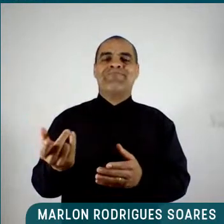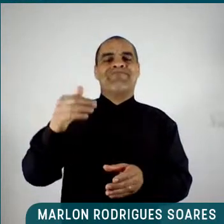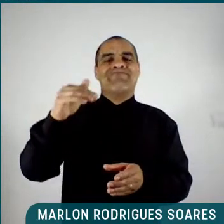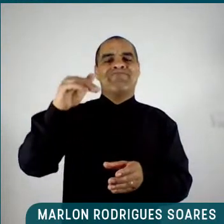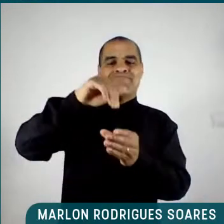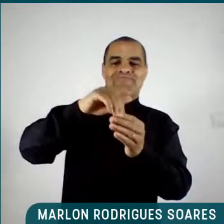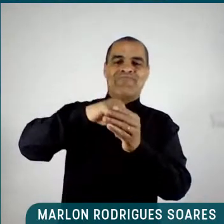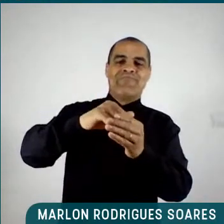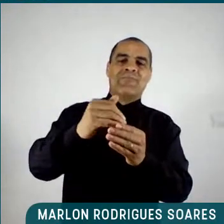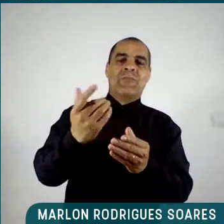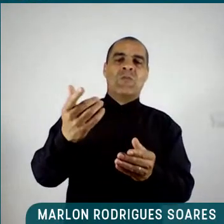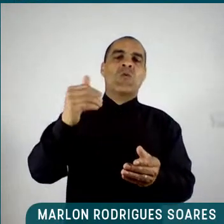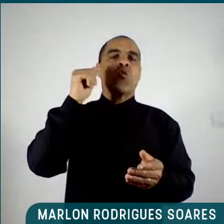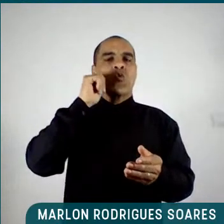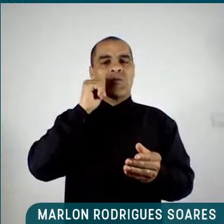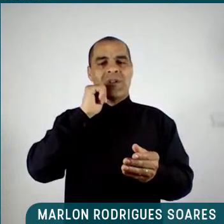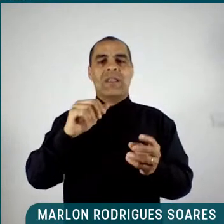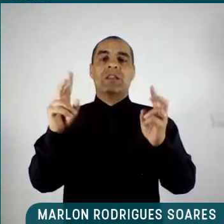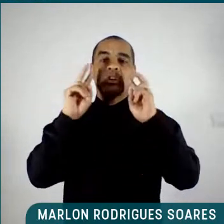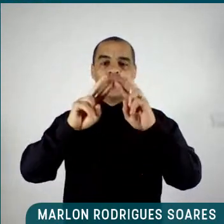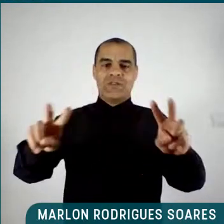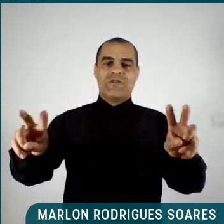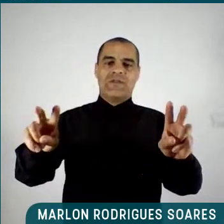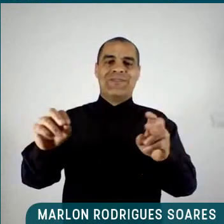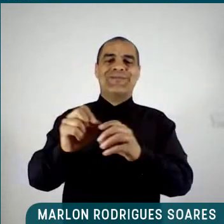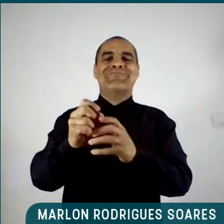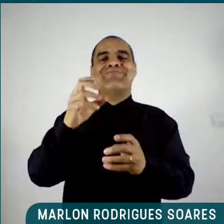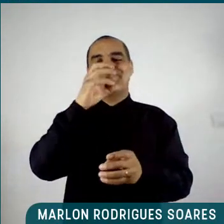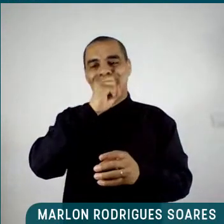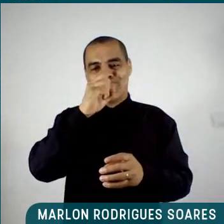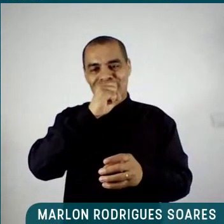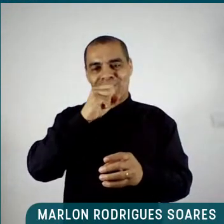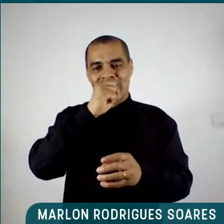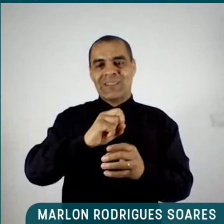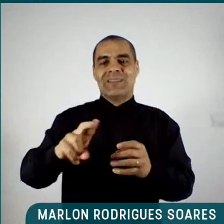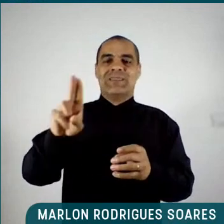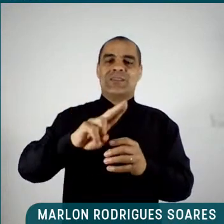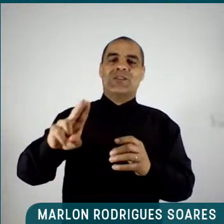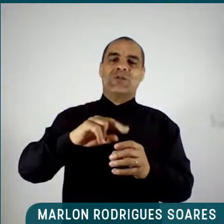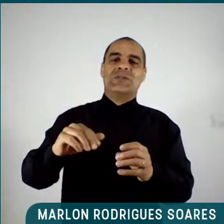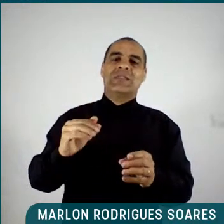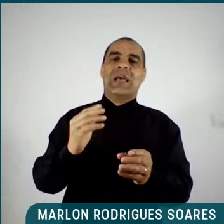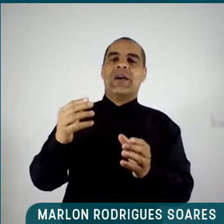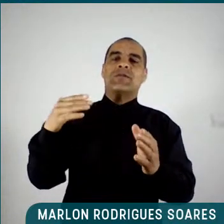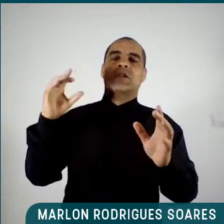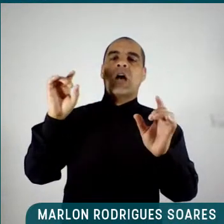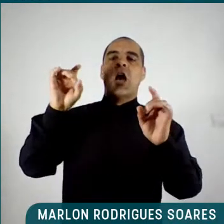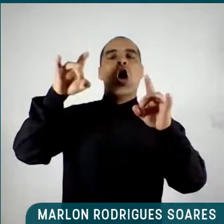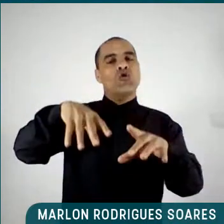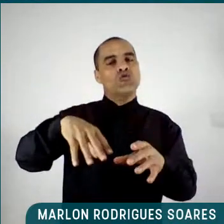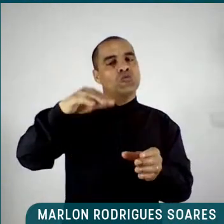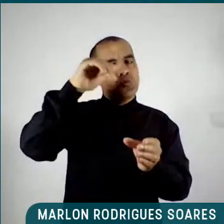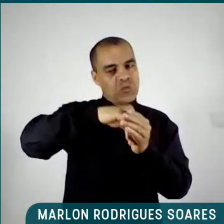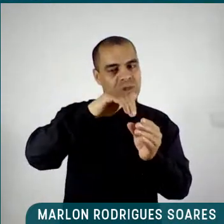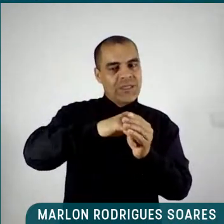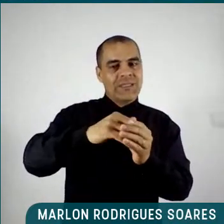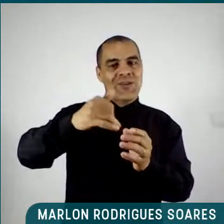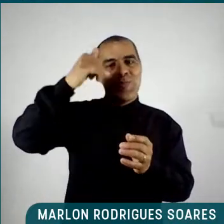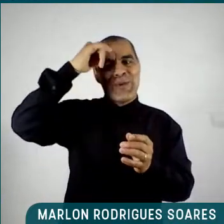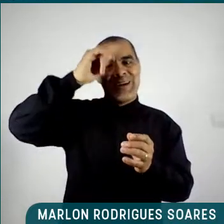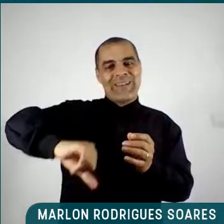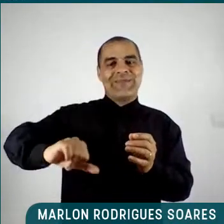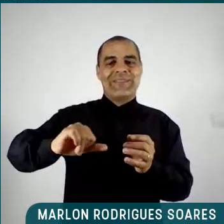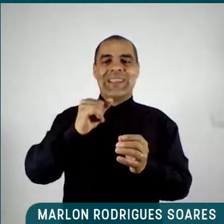goes through result goes through a process that is resulting of the way that the women